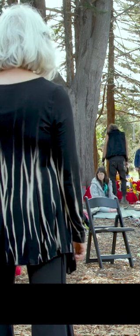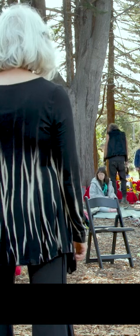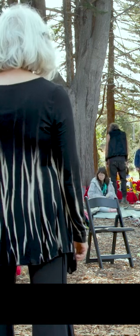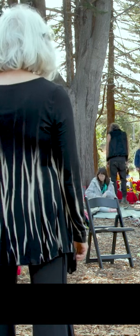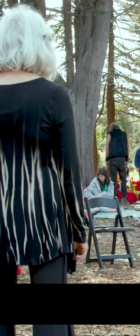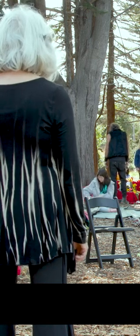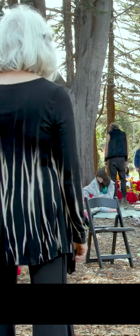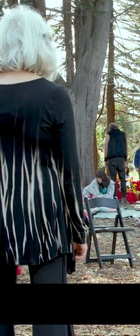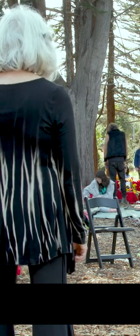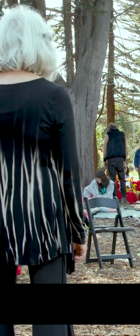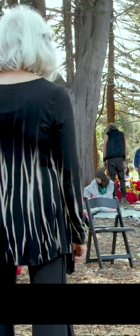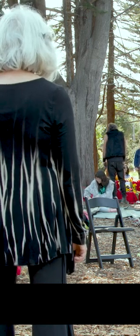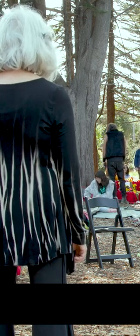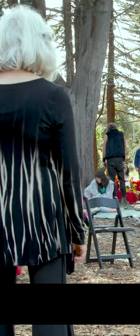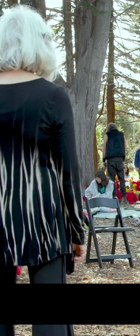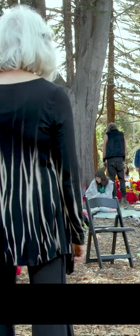Jeannie Julian,